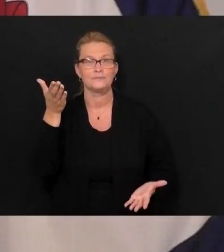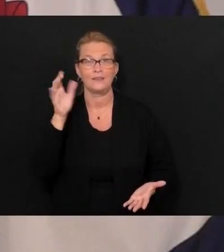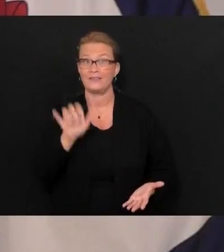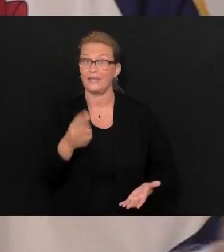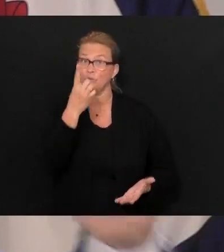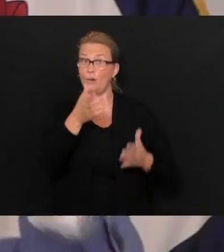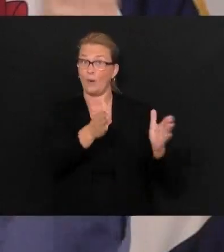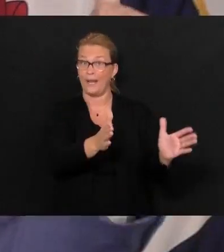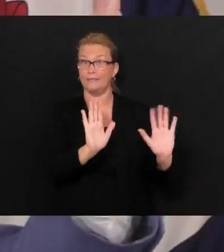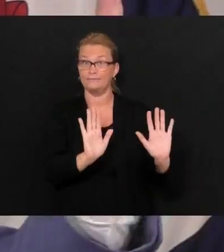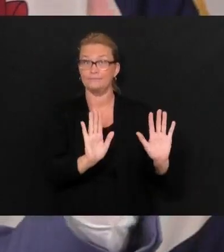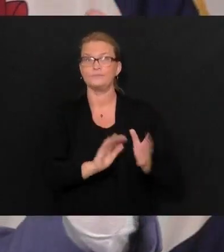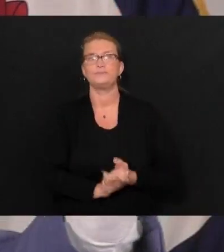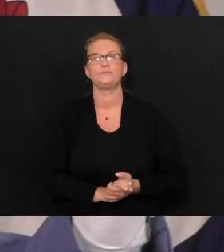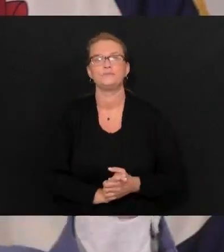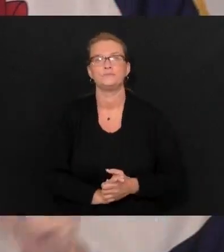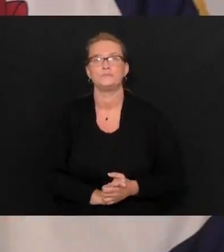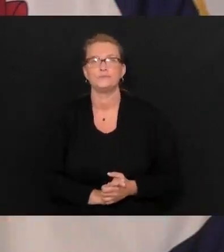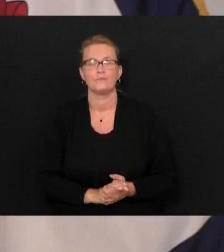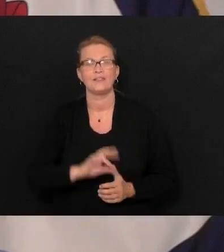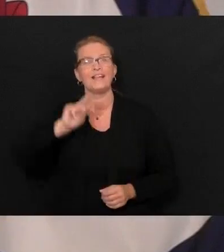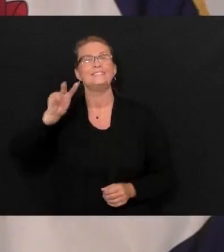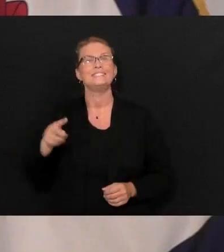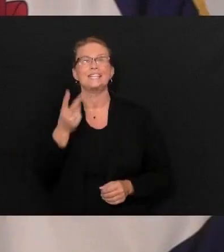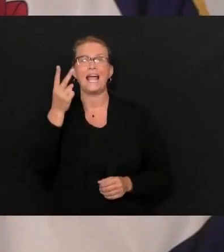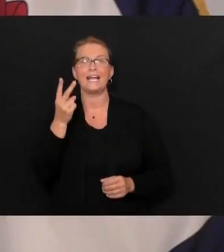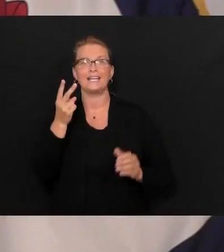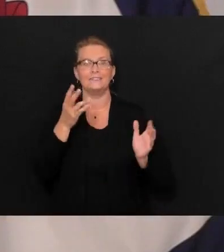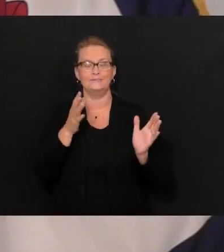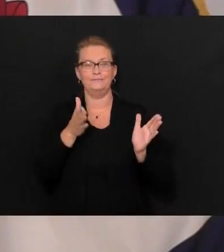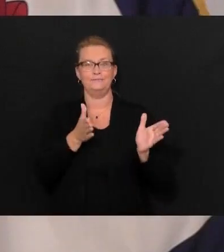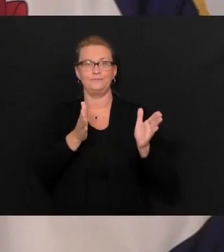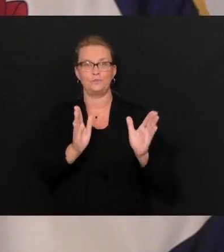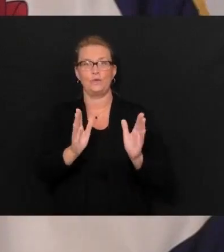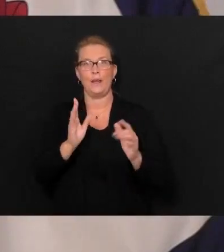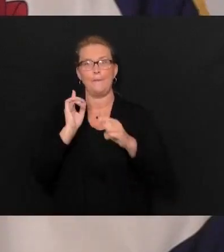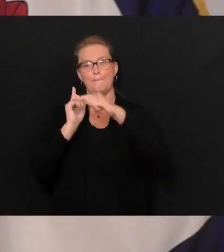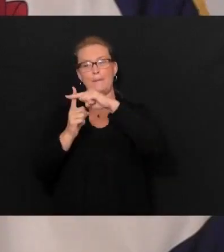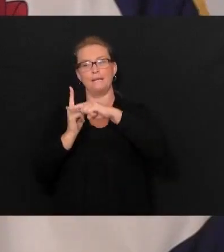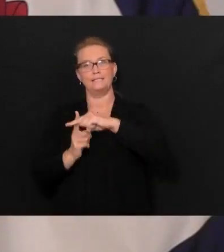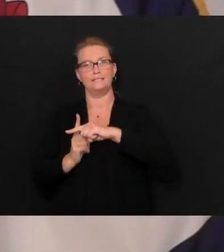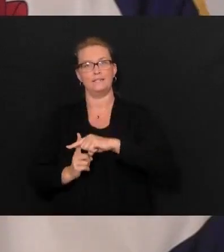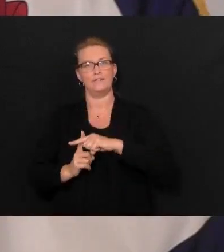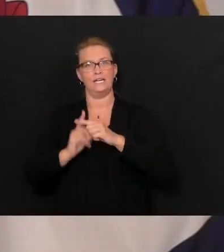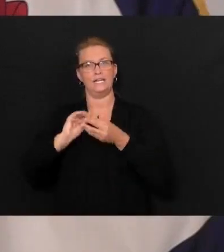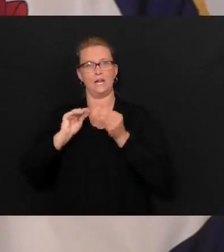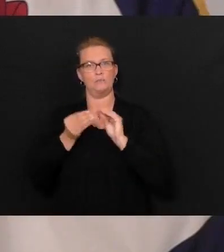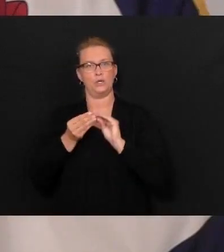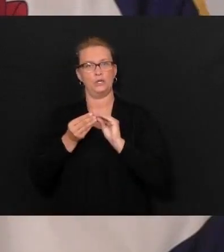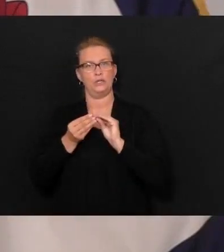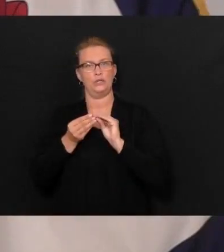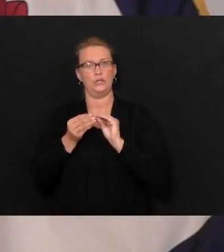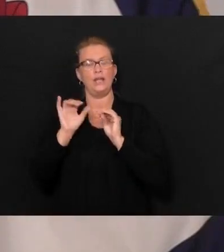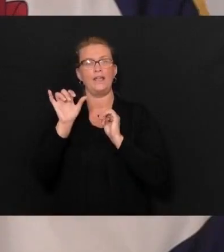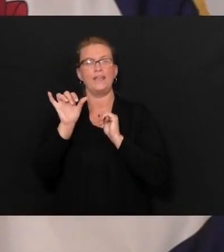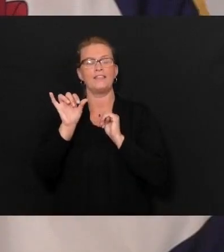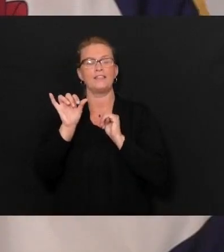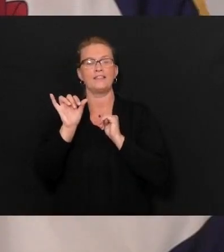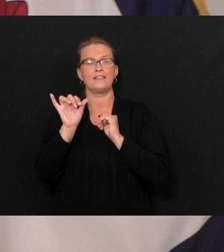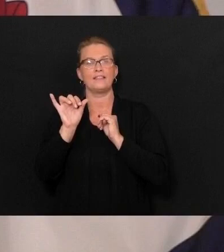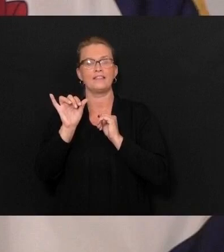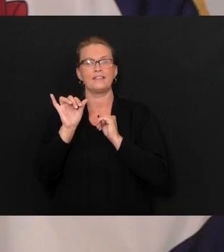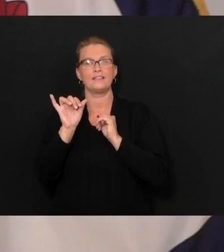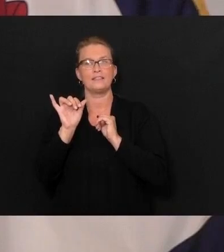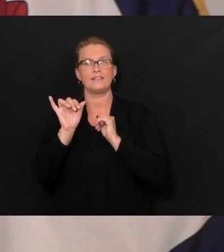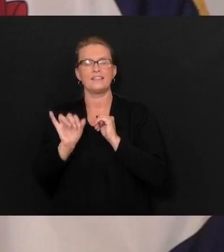way. The second way over here is the positivity rate. And it's basically